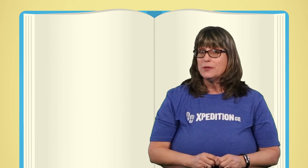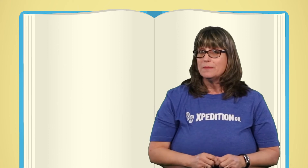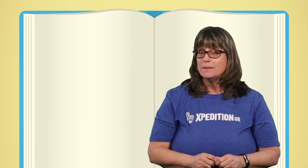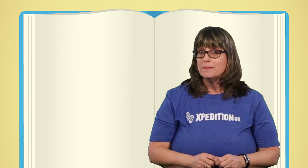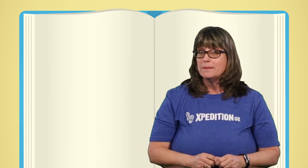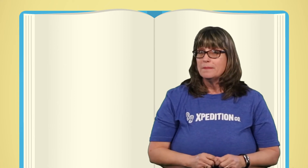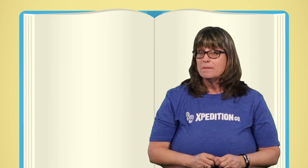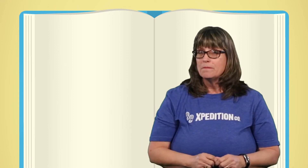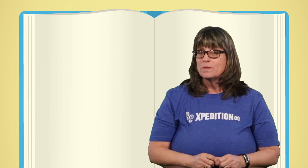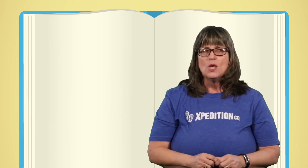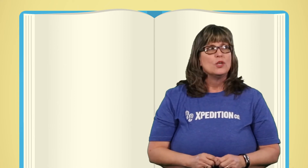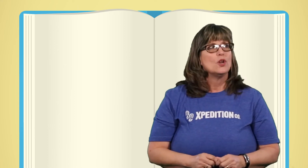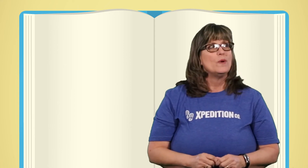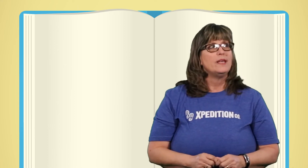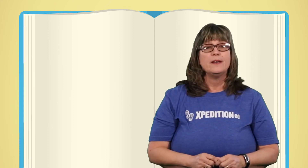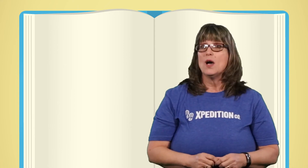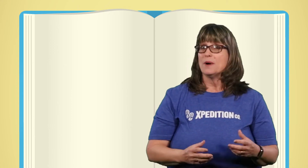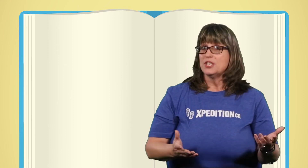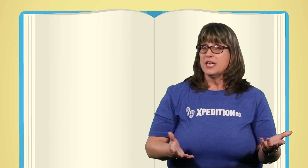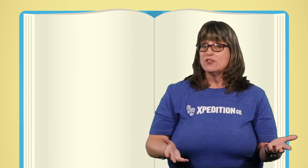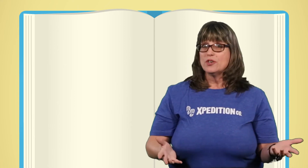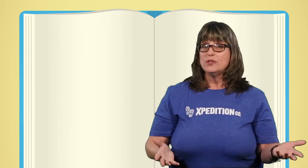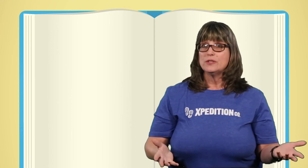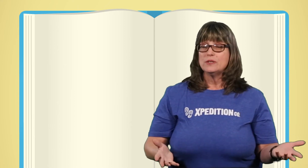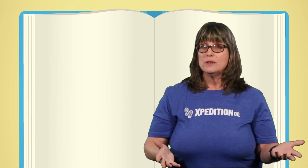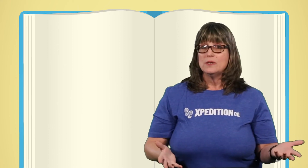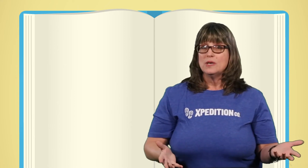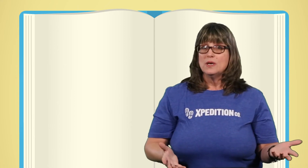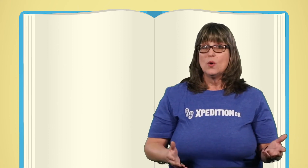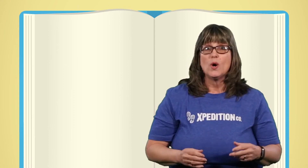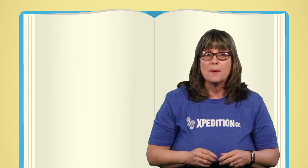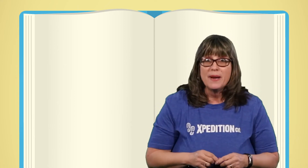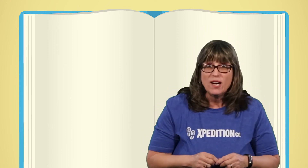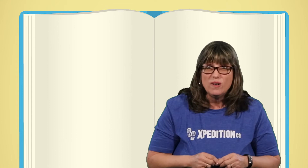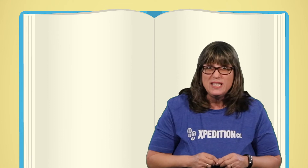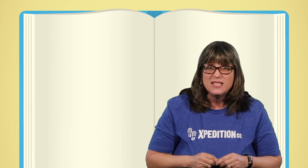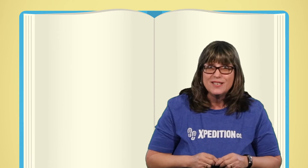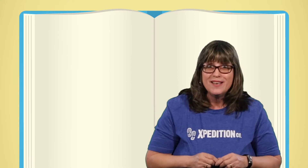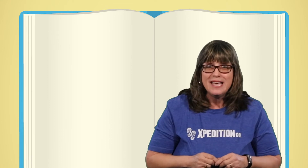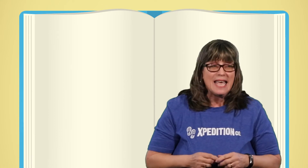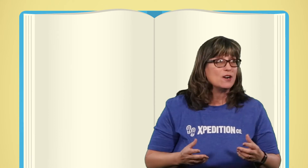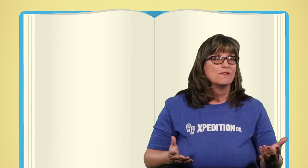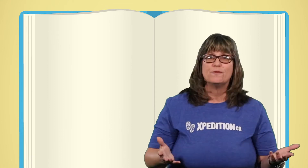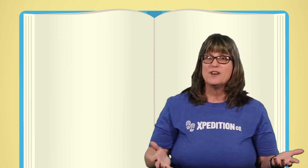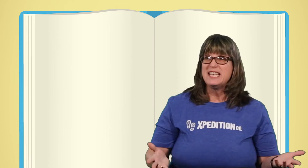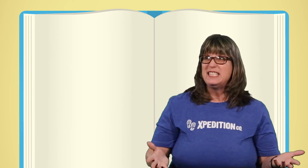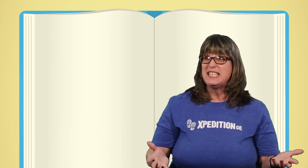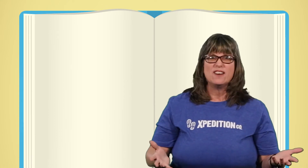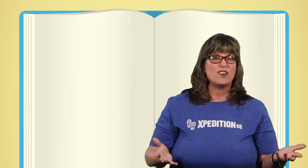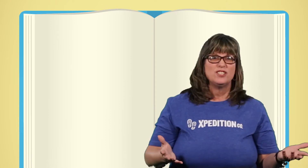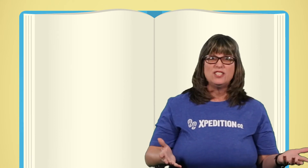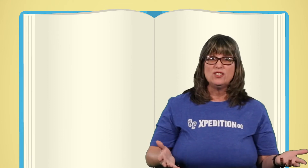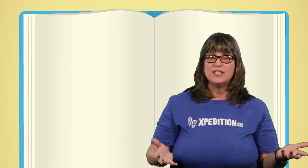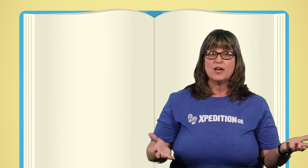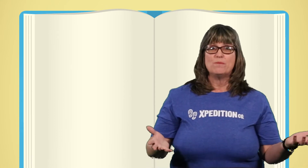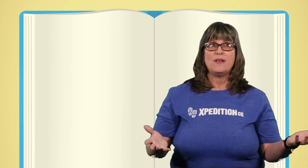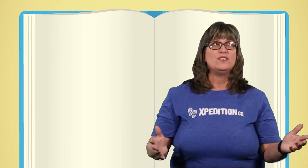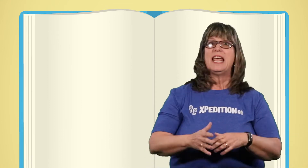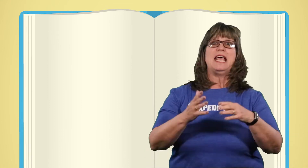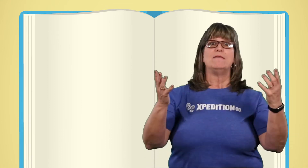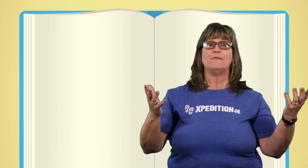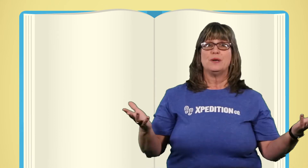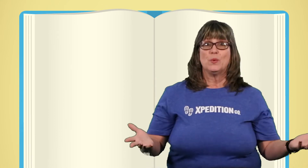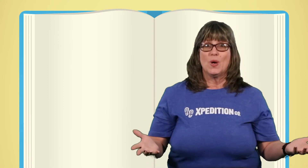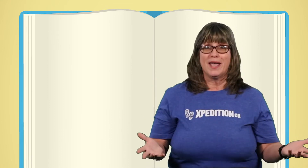people too. You know, we could help our teachers, or our parents, and our friends, and our sisters, and our